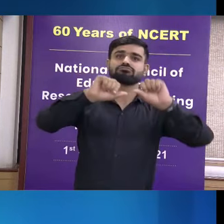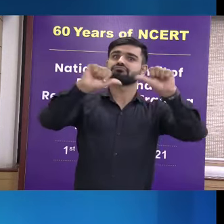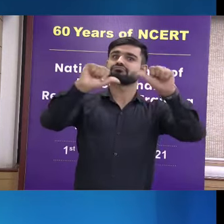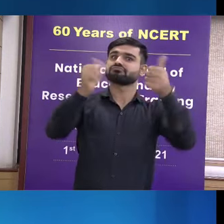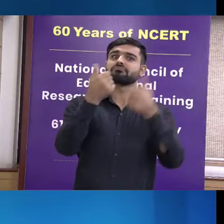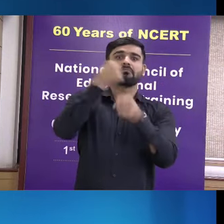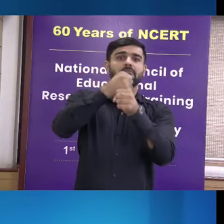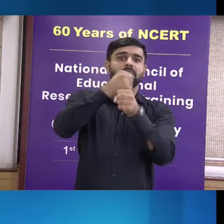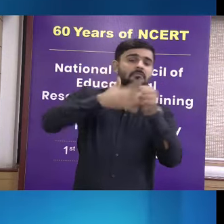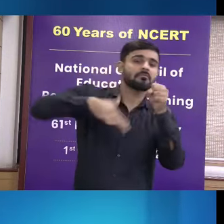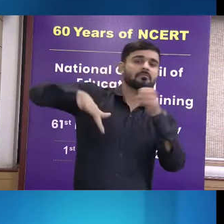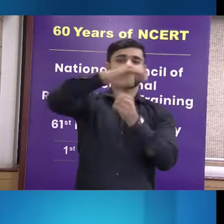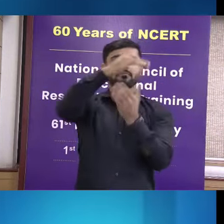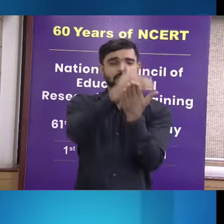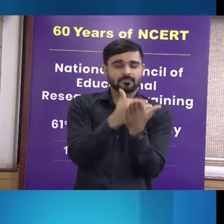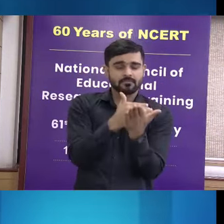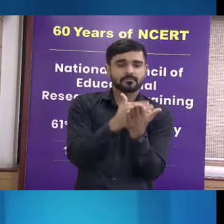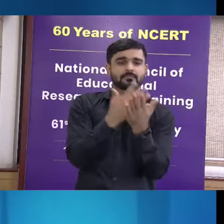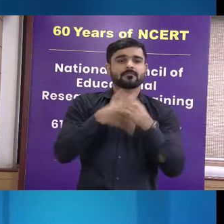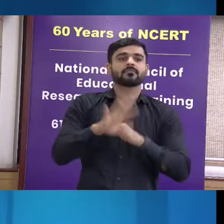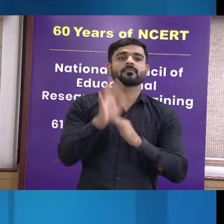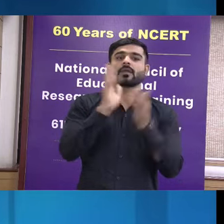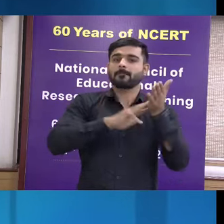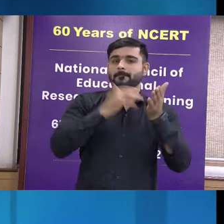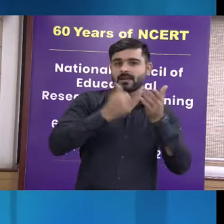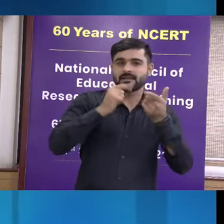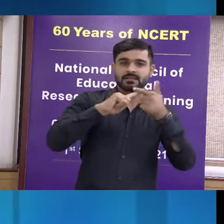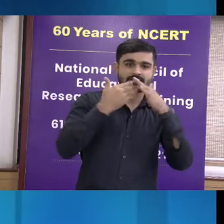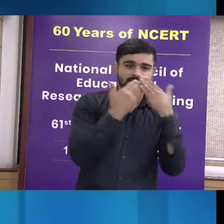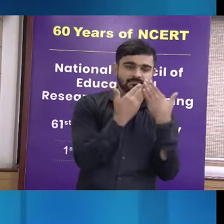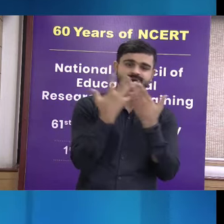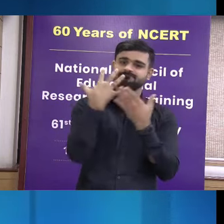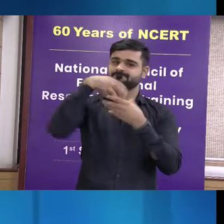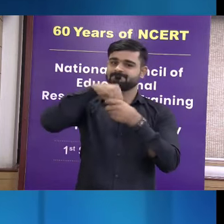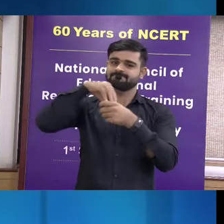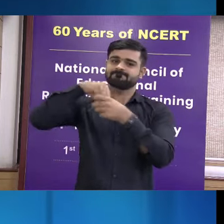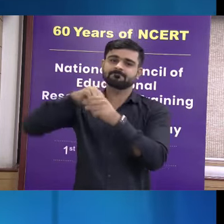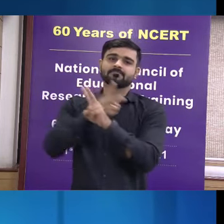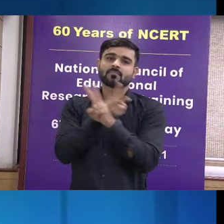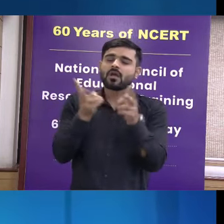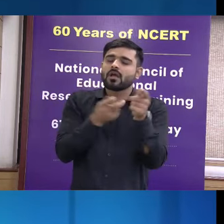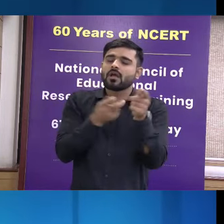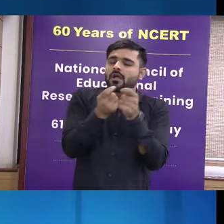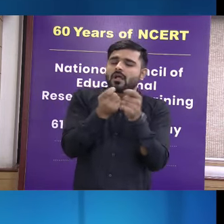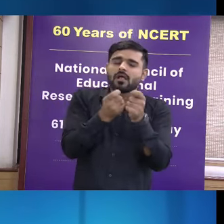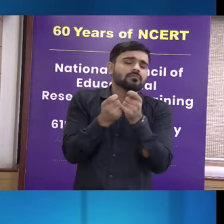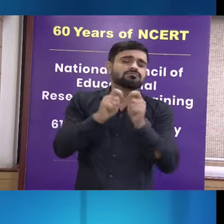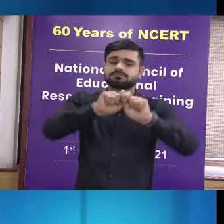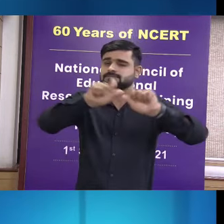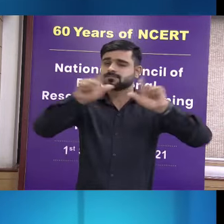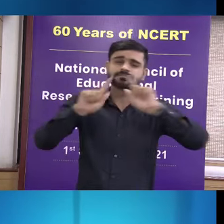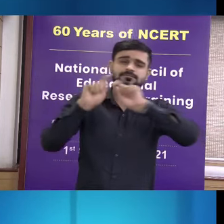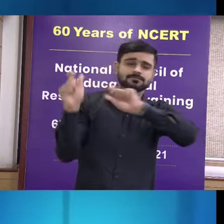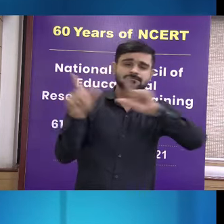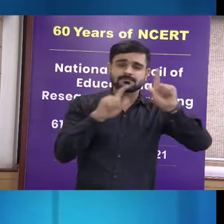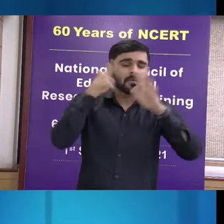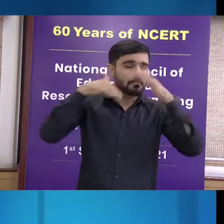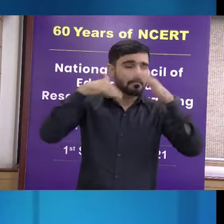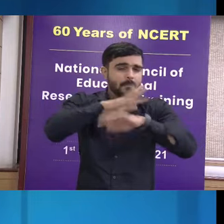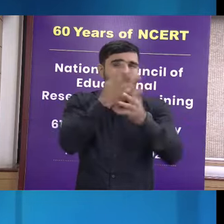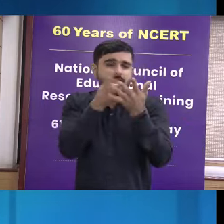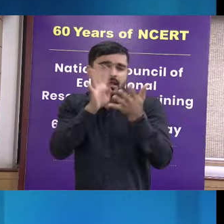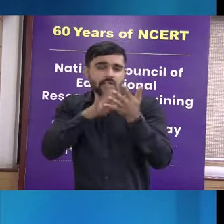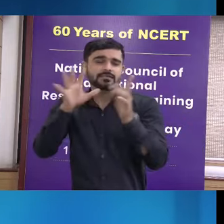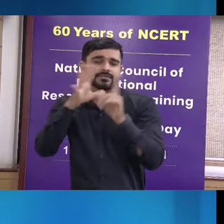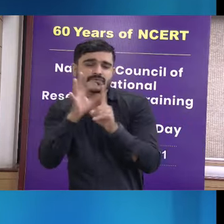government programs in under the Ministry of Education, all the major flagship schemes which have